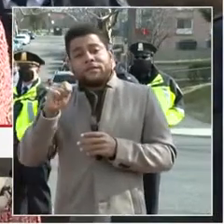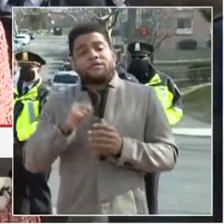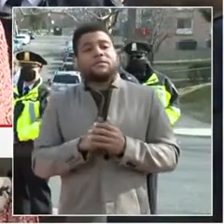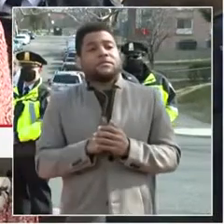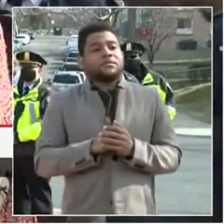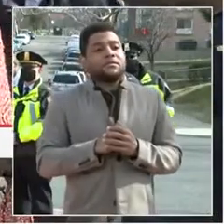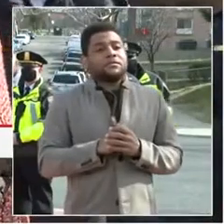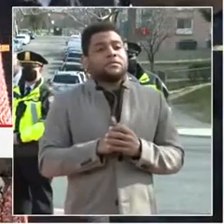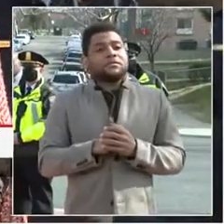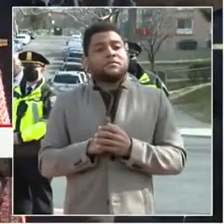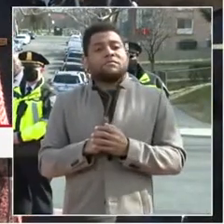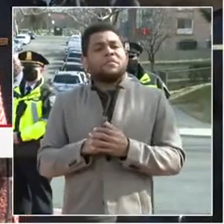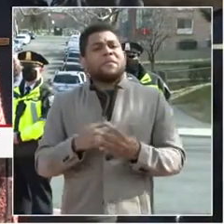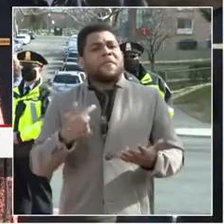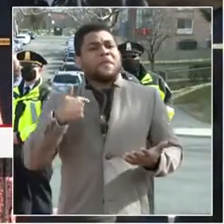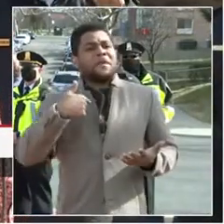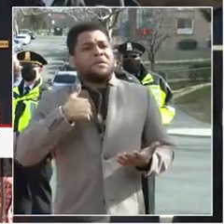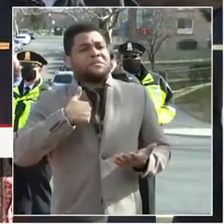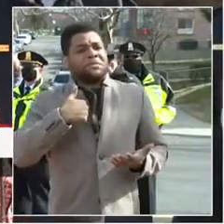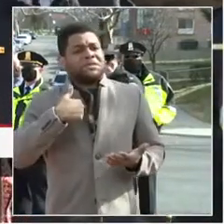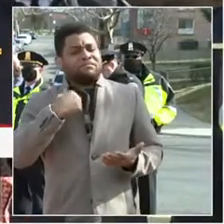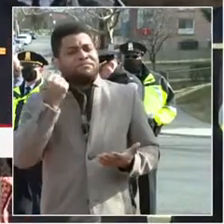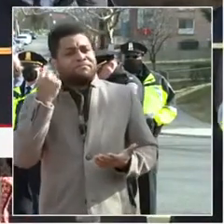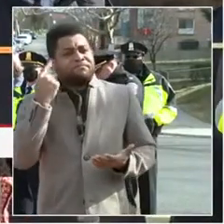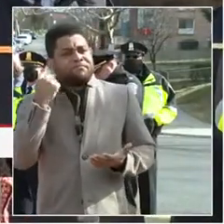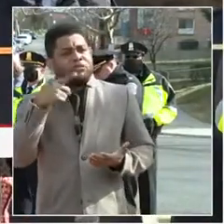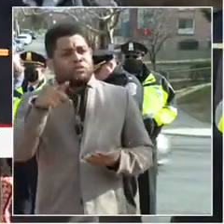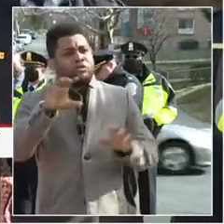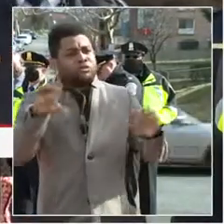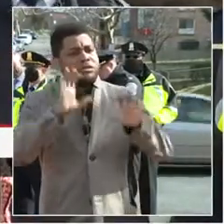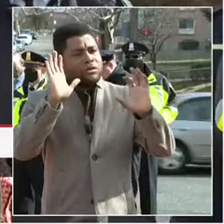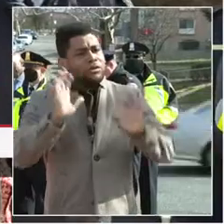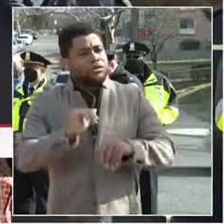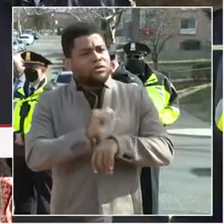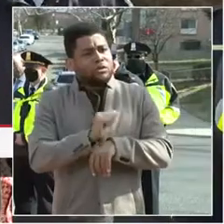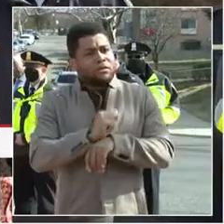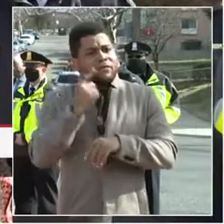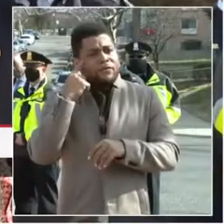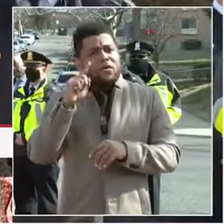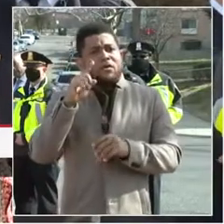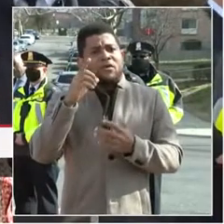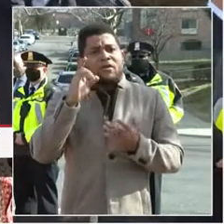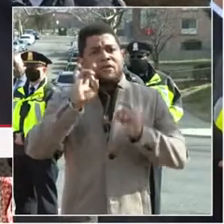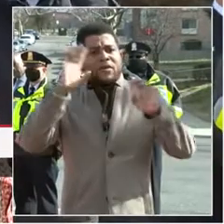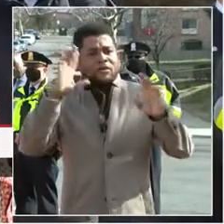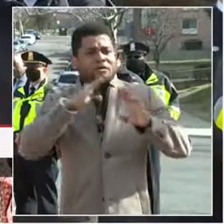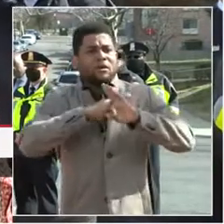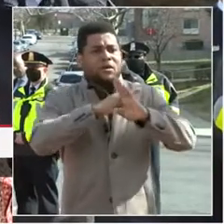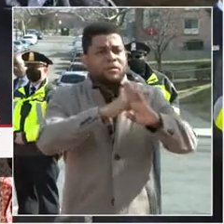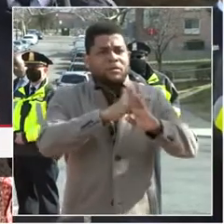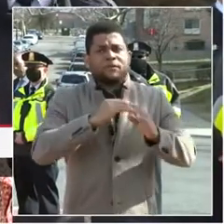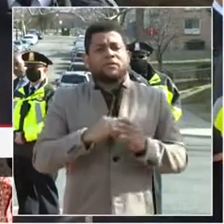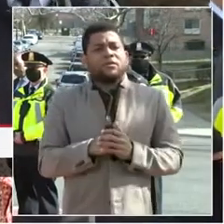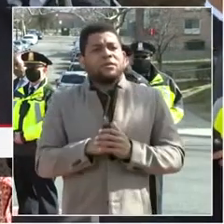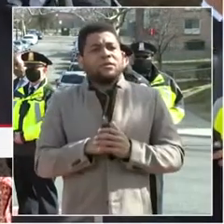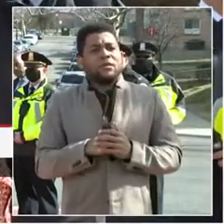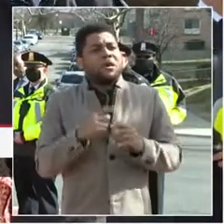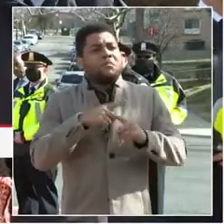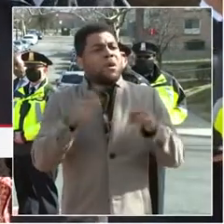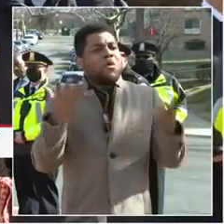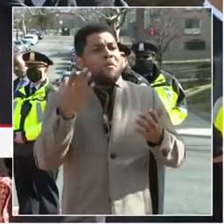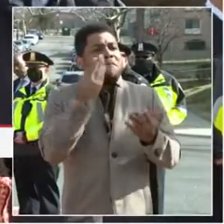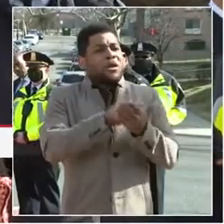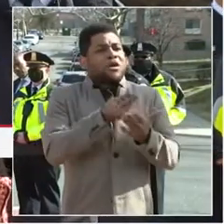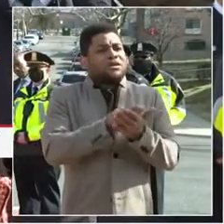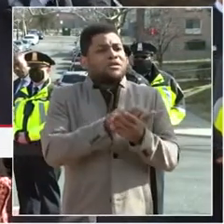I understand the WANS program, and they're doing an excellent job with their violence prevention. Thank you. But what monies are being allocated to the pre-violence